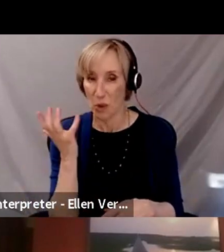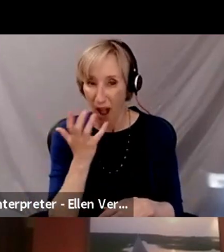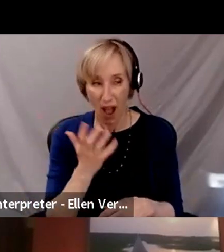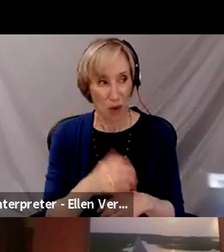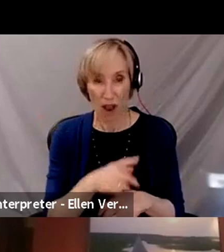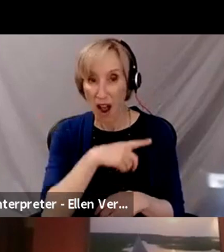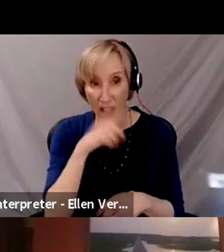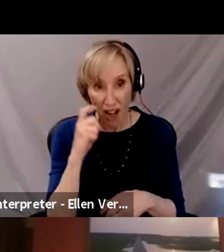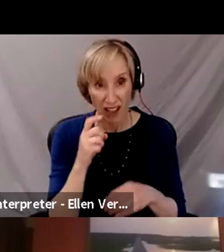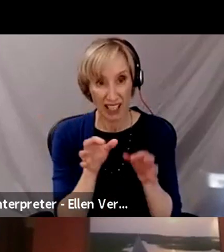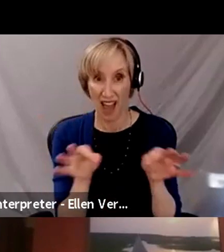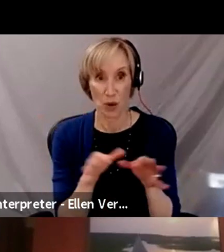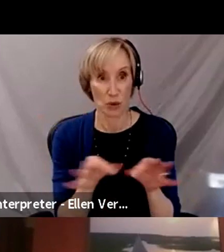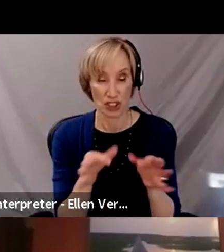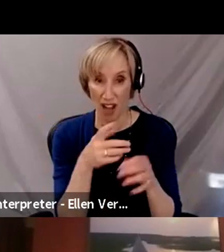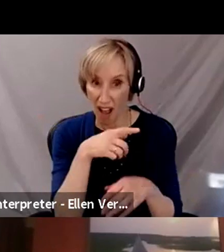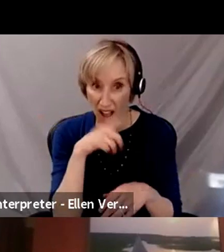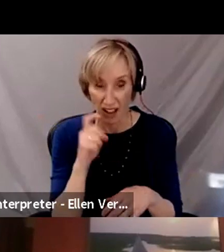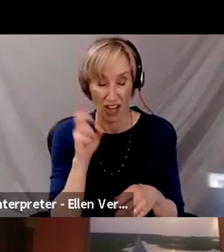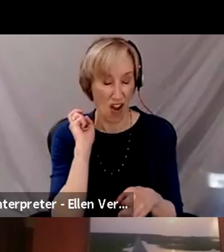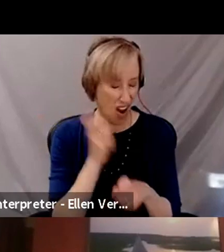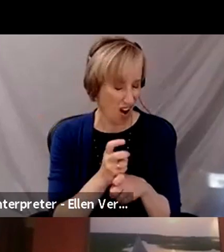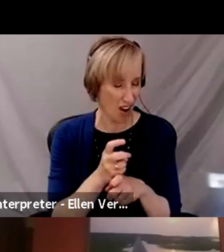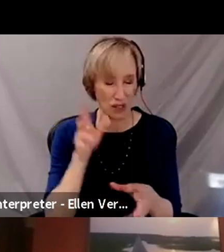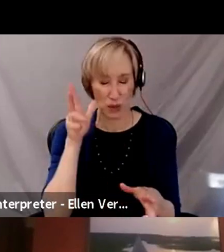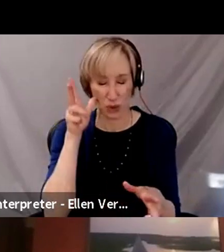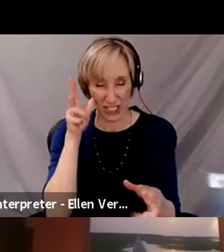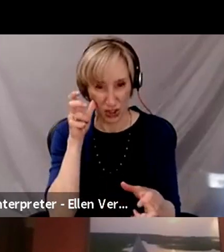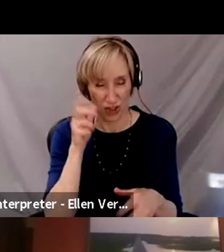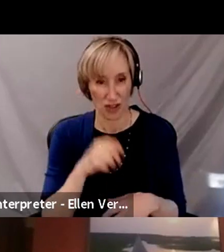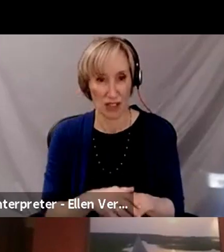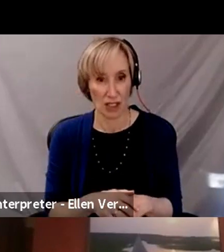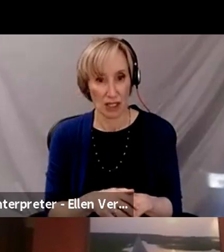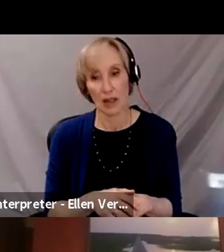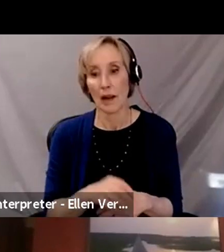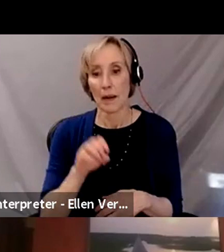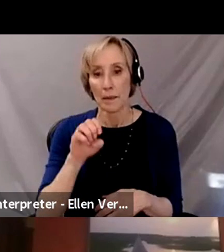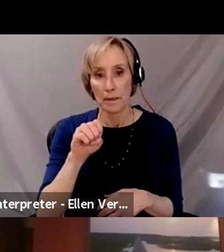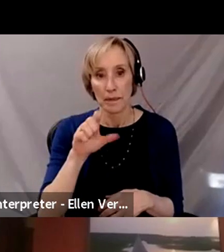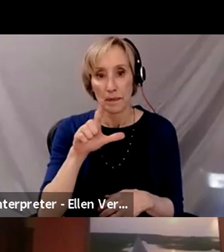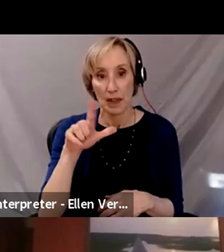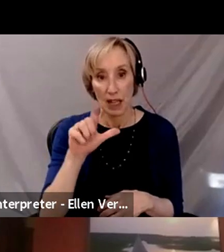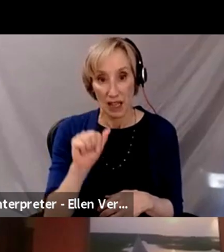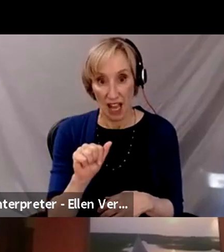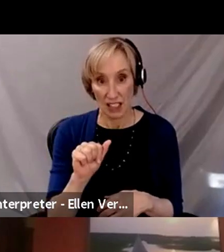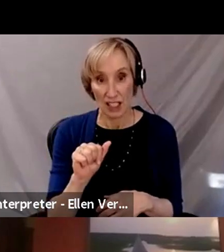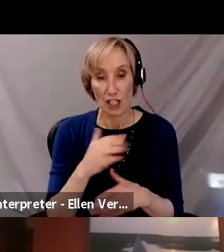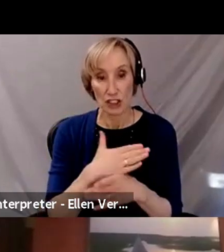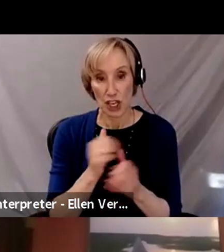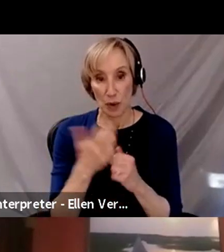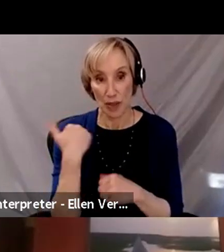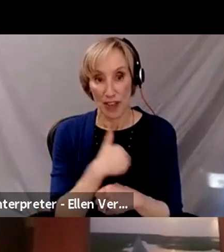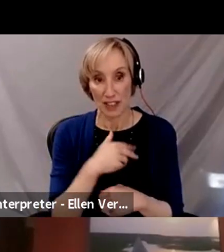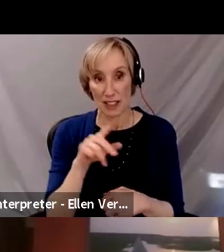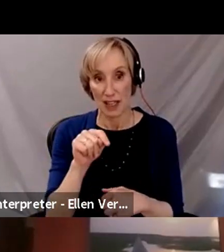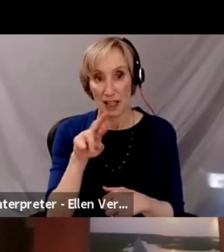hard for a lot of us. And actually, Eliza shared with us, the Trevor Project released a